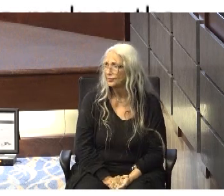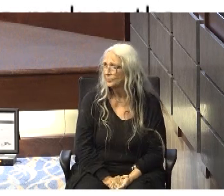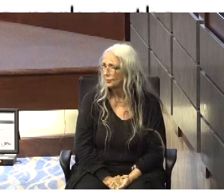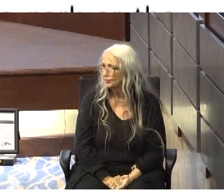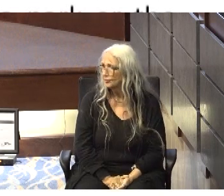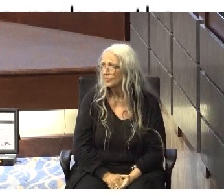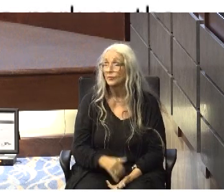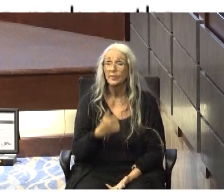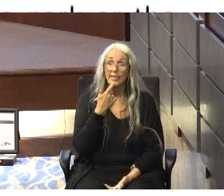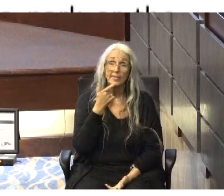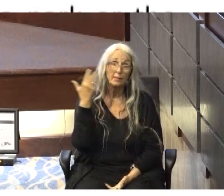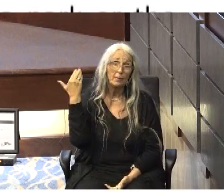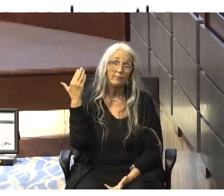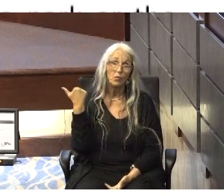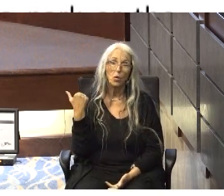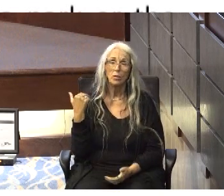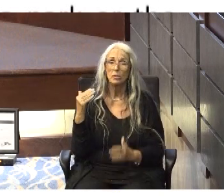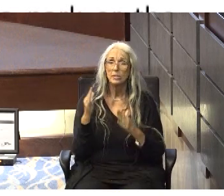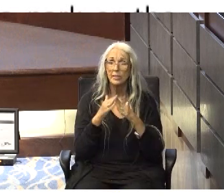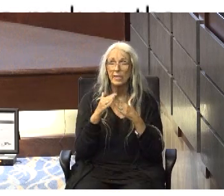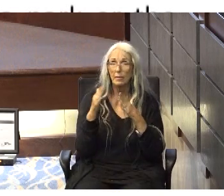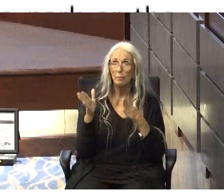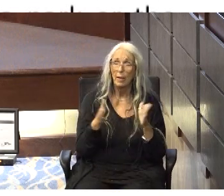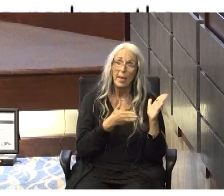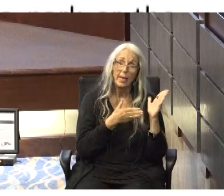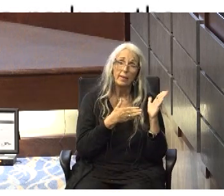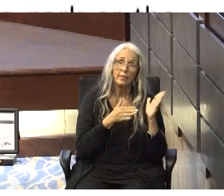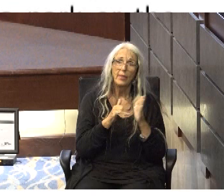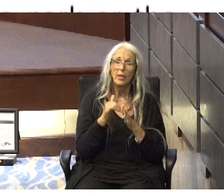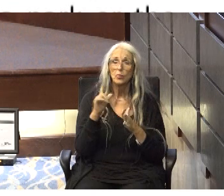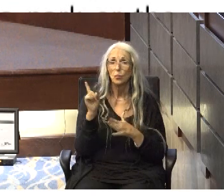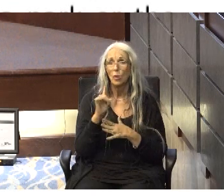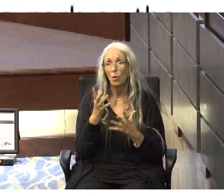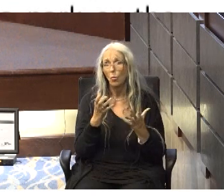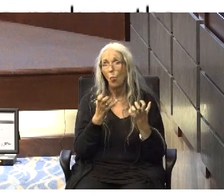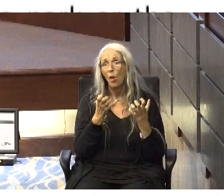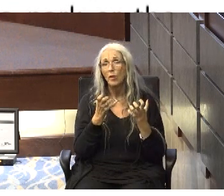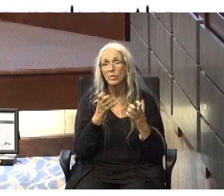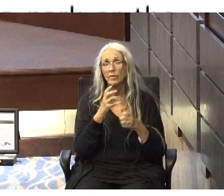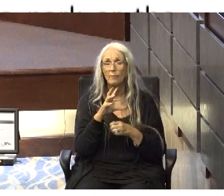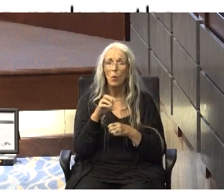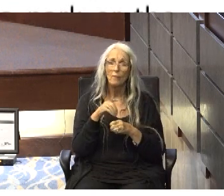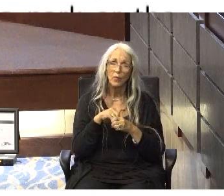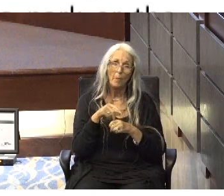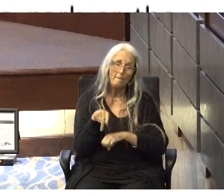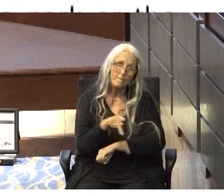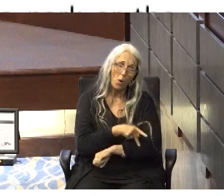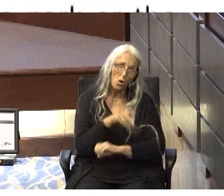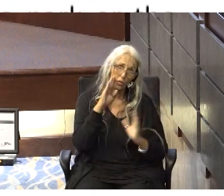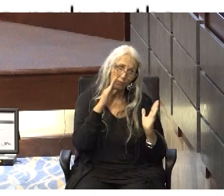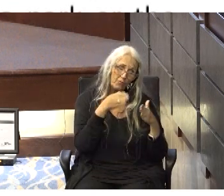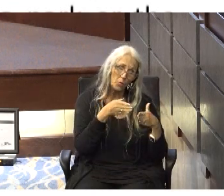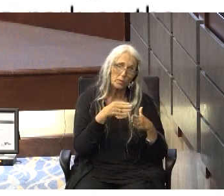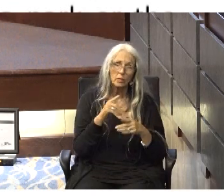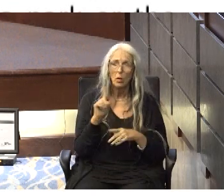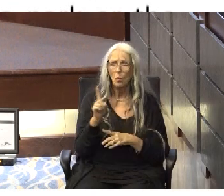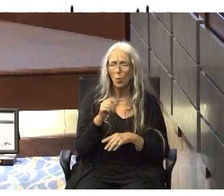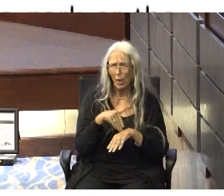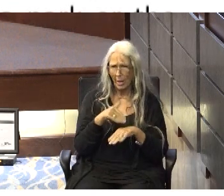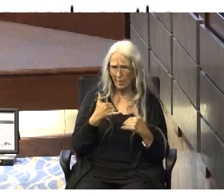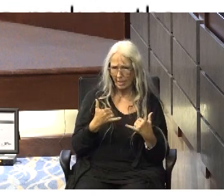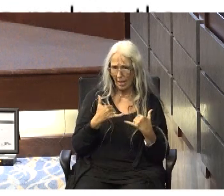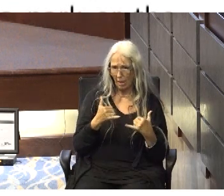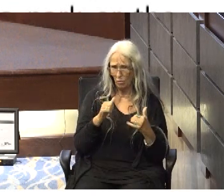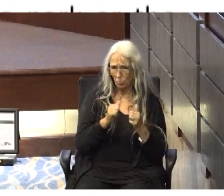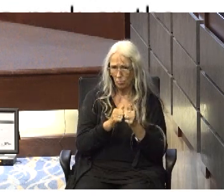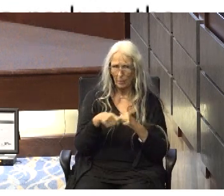Now, I mentioned earlier our city plan, and that's where I want to take a little more of a parks focus and look at the fact of where we're at on